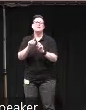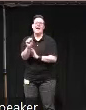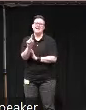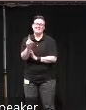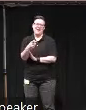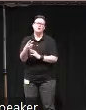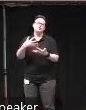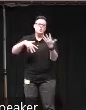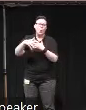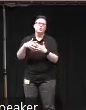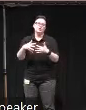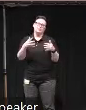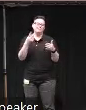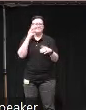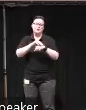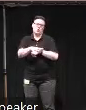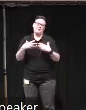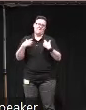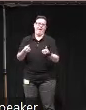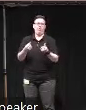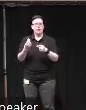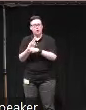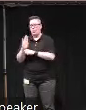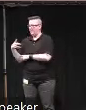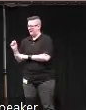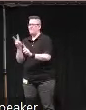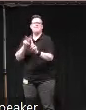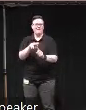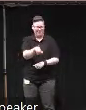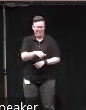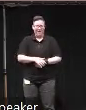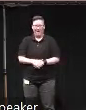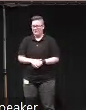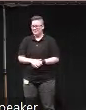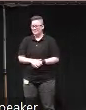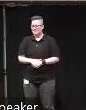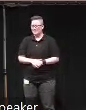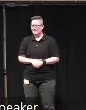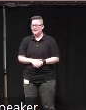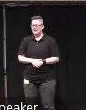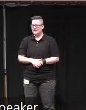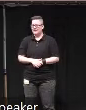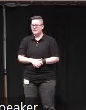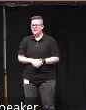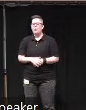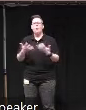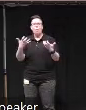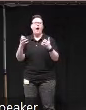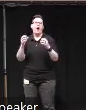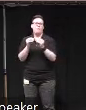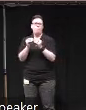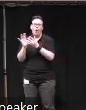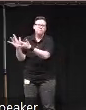determinants of health. And go beyond having events, being able to reach out to more